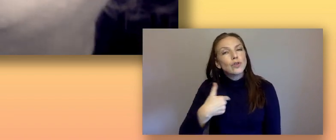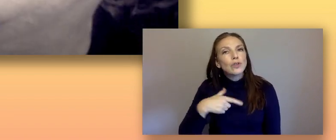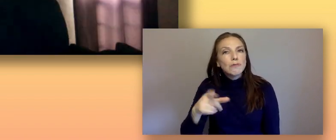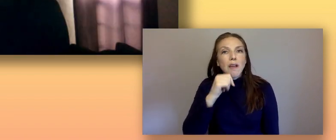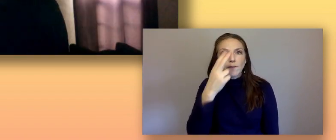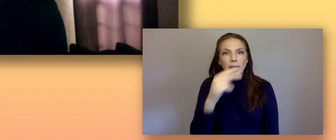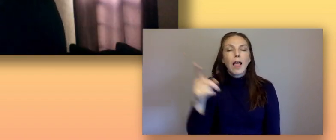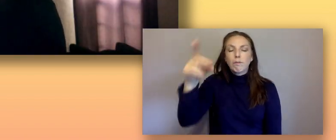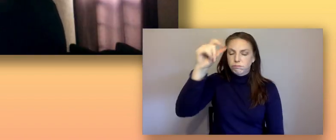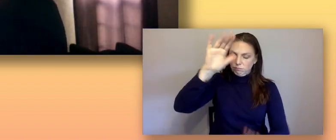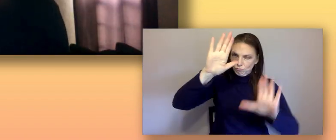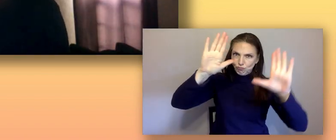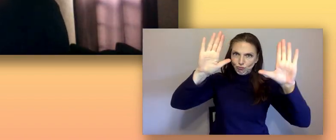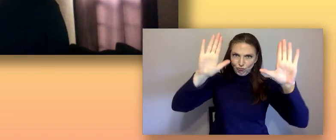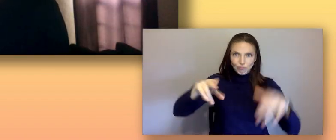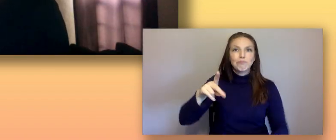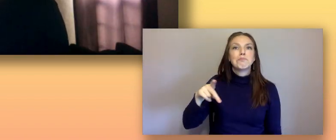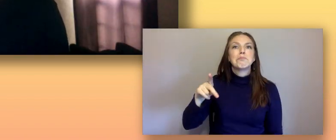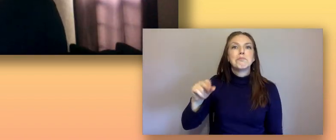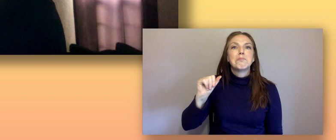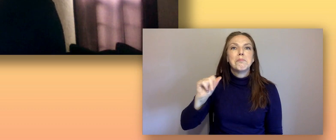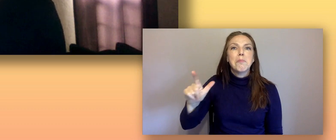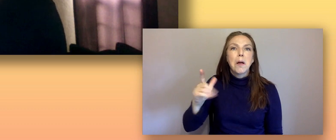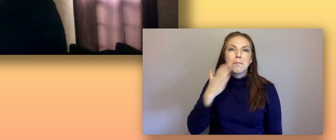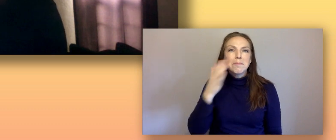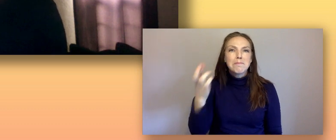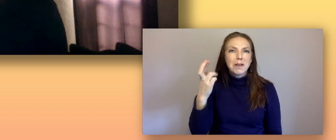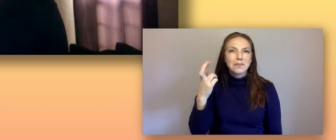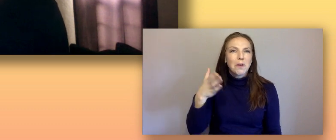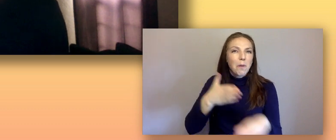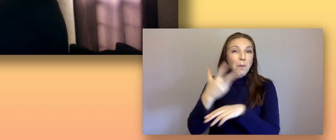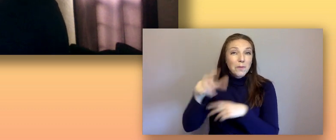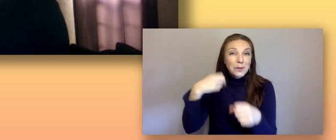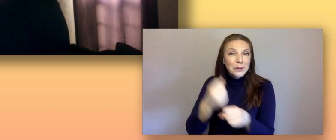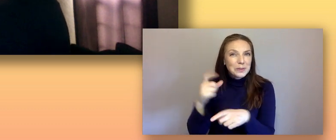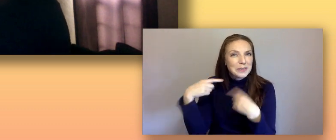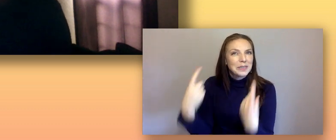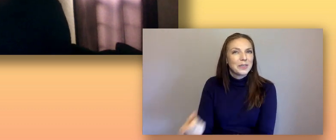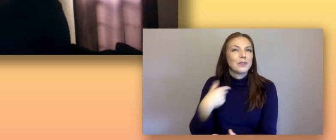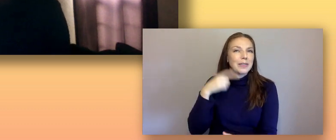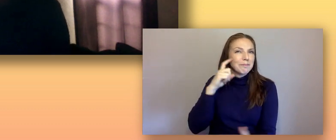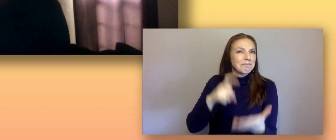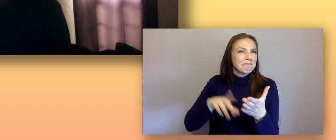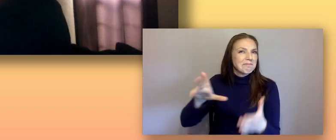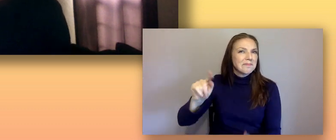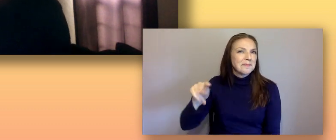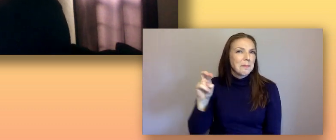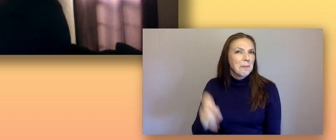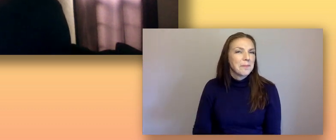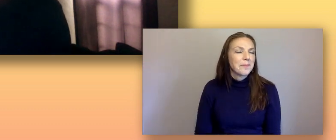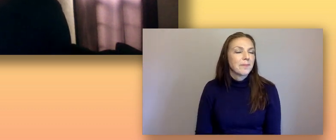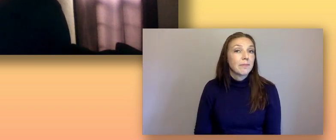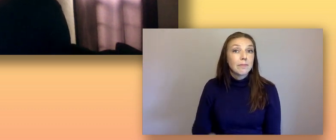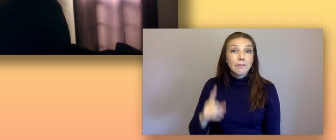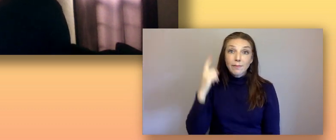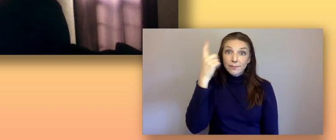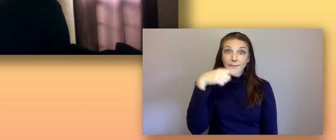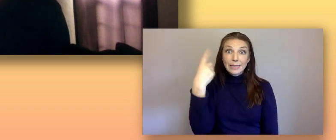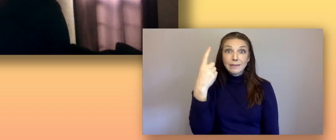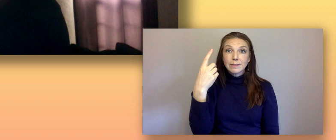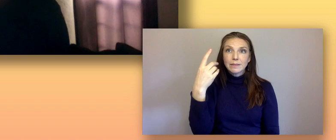not funny. It's Paul, my best friend of over 30 years. I immediately recognize his tone, but his